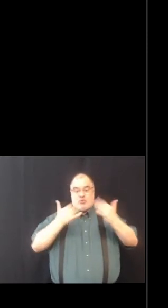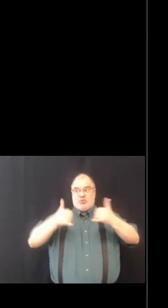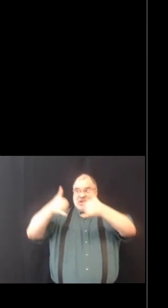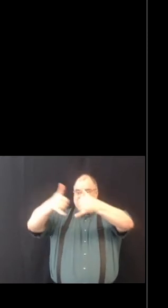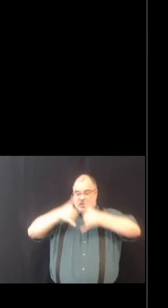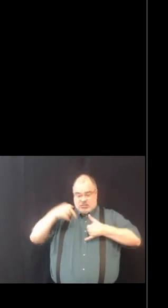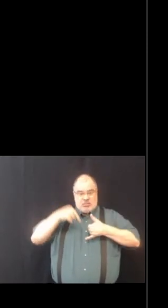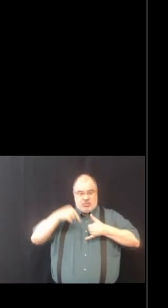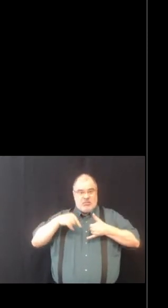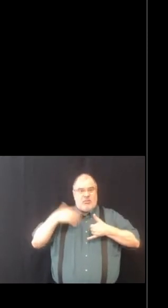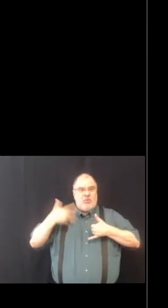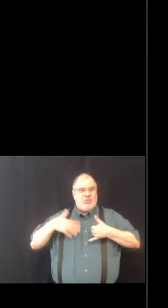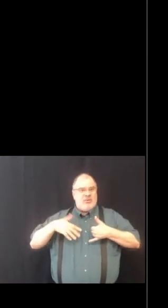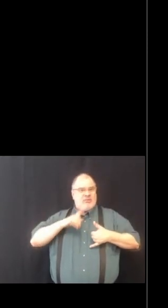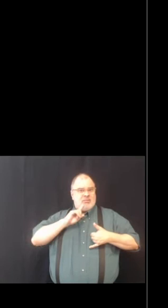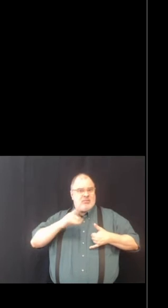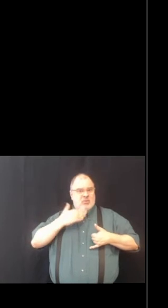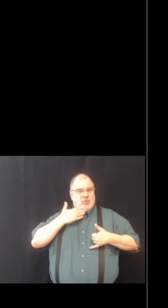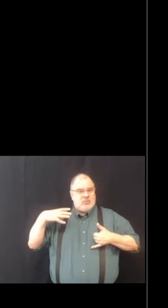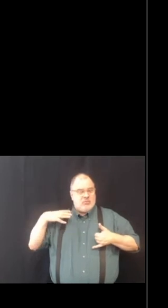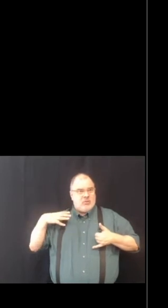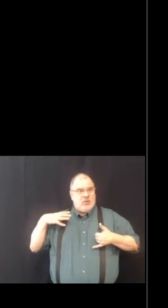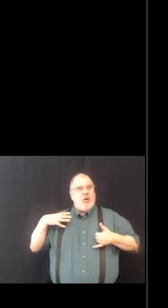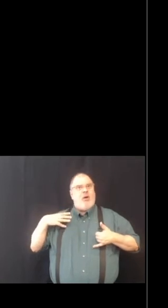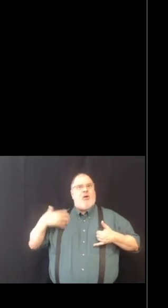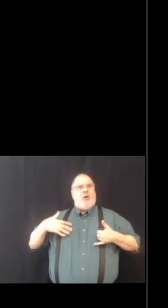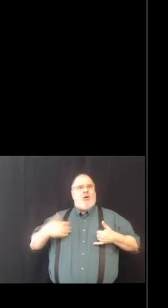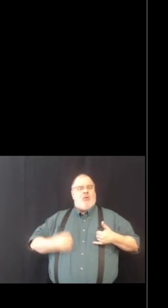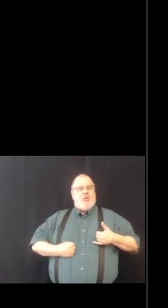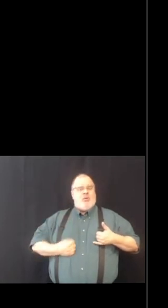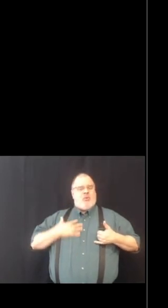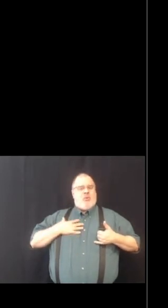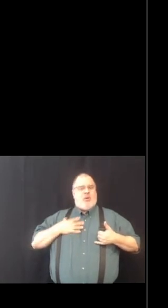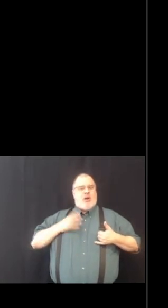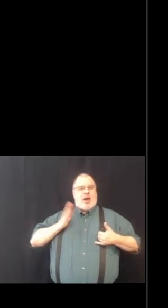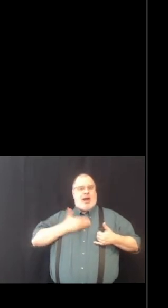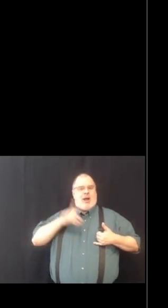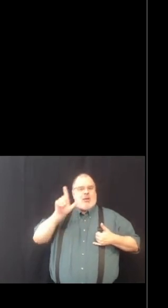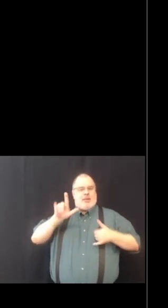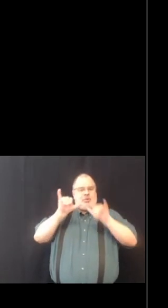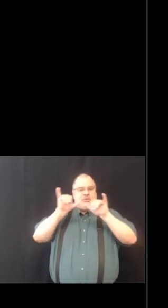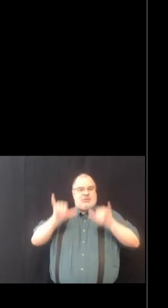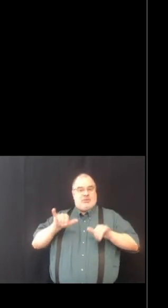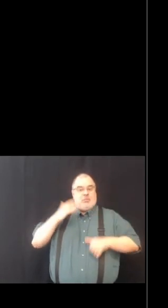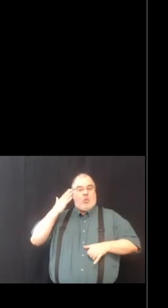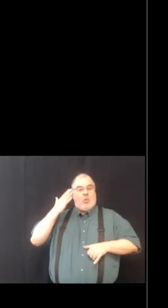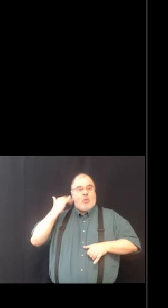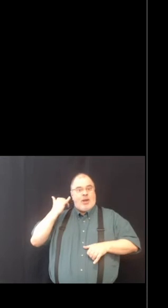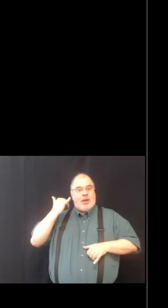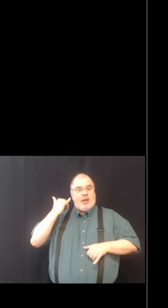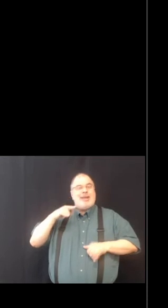being an exceptional employer is meaningful to all of us in our library system because it reflects our efforts to